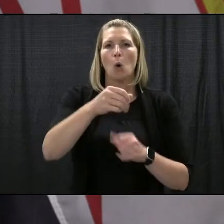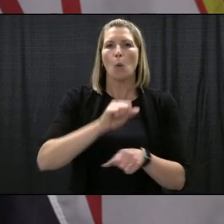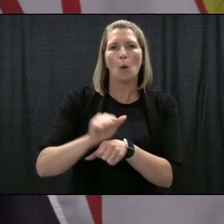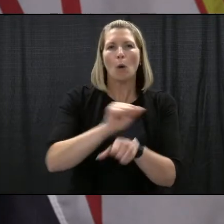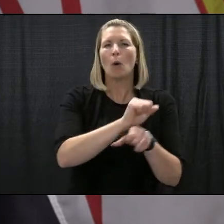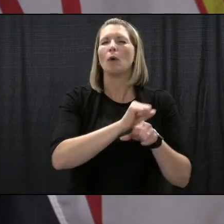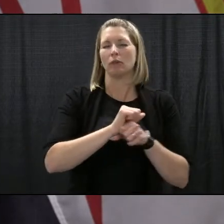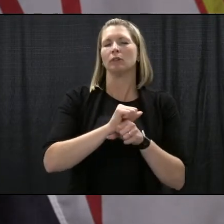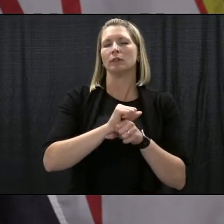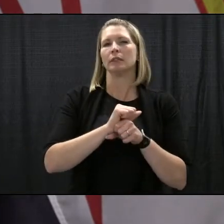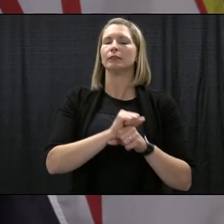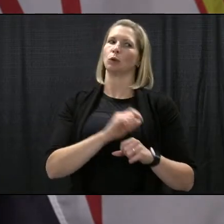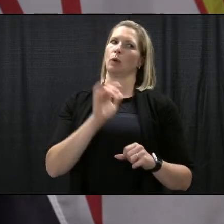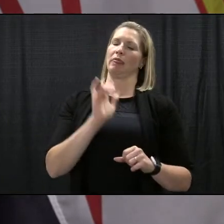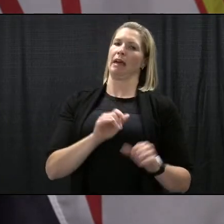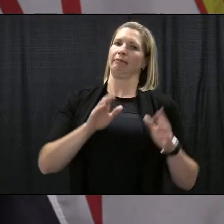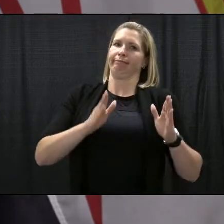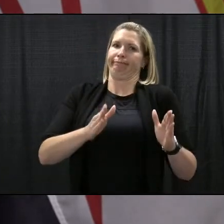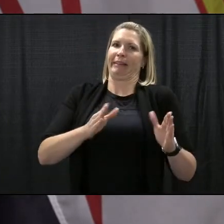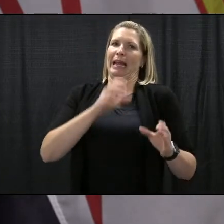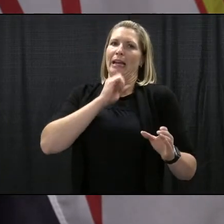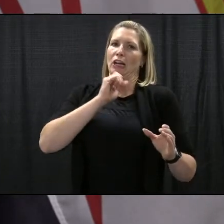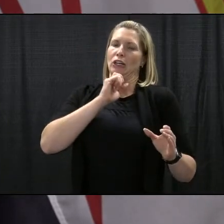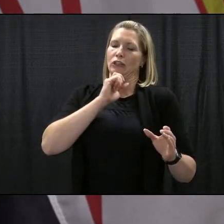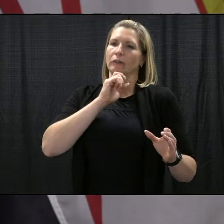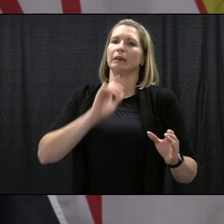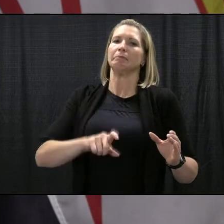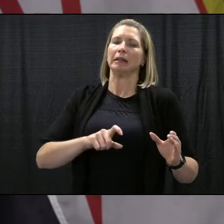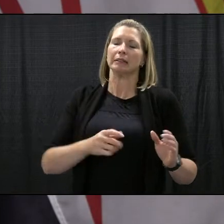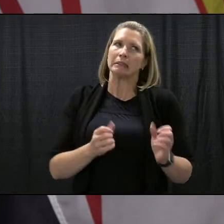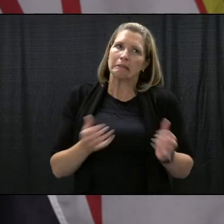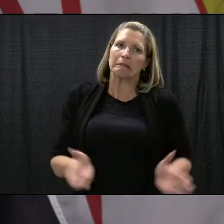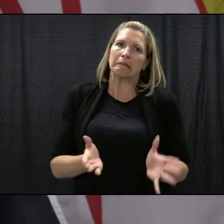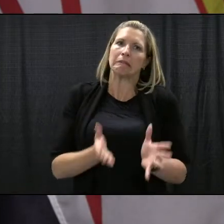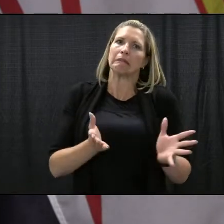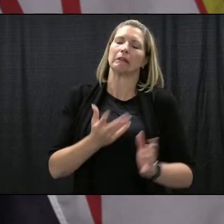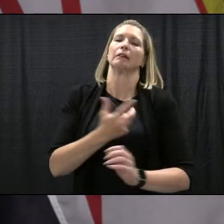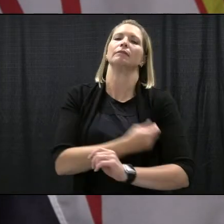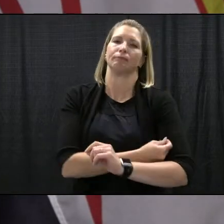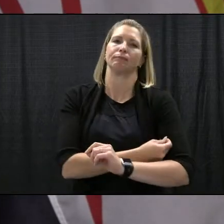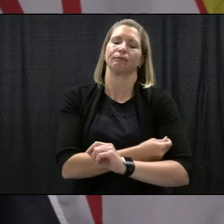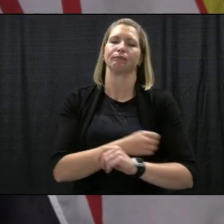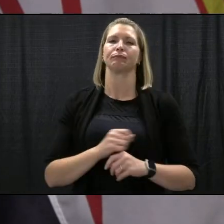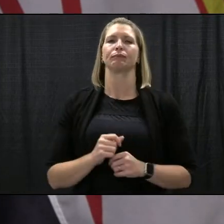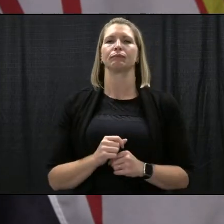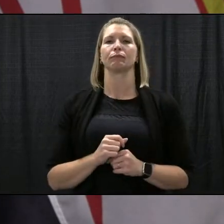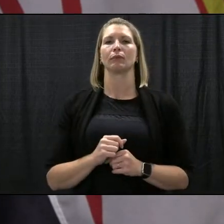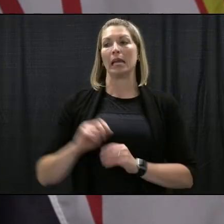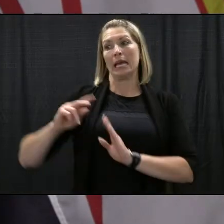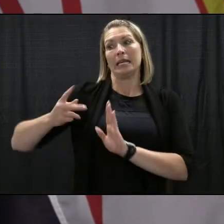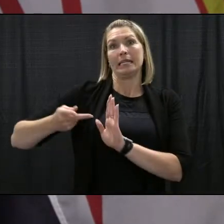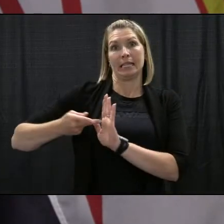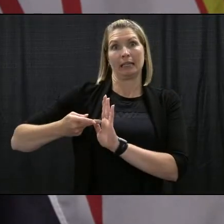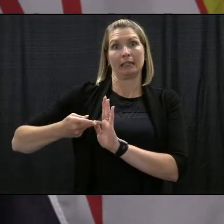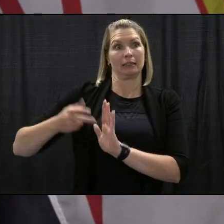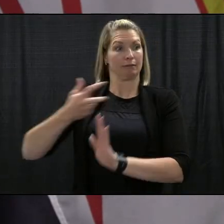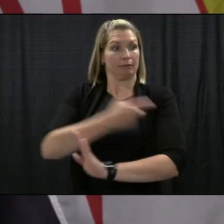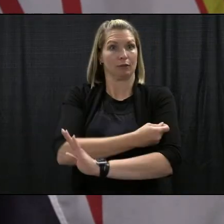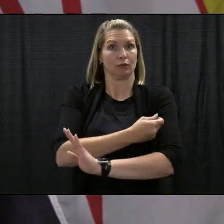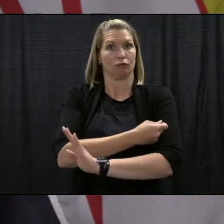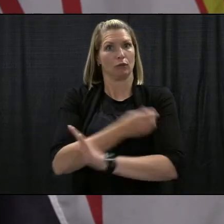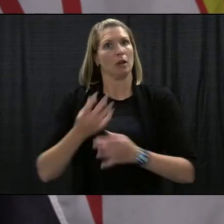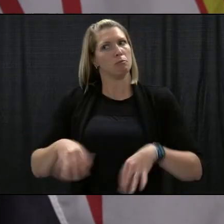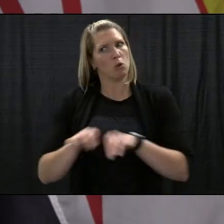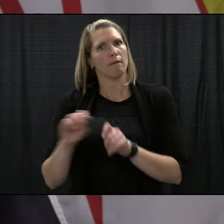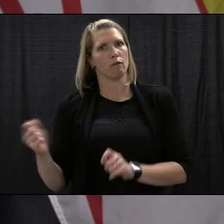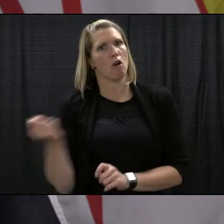it is clearly a decision that impacts more than just the individual. Second, while vaccination is important for all eligible age groups, the